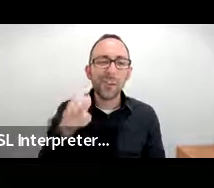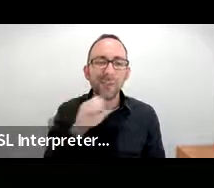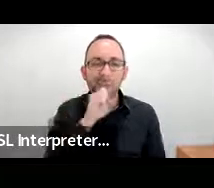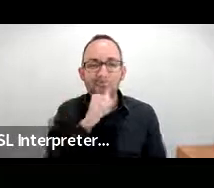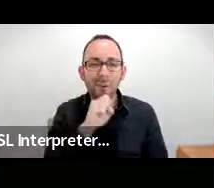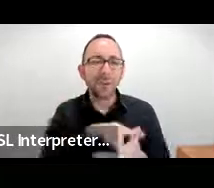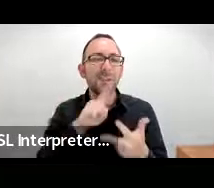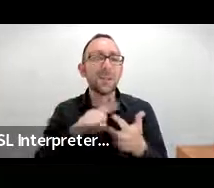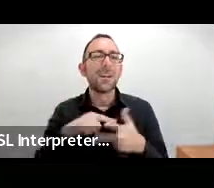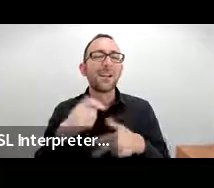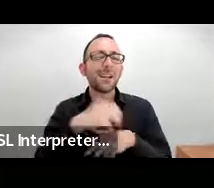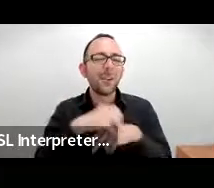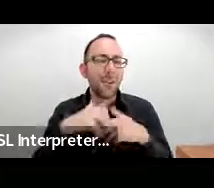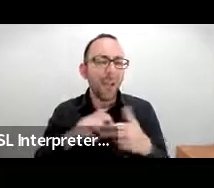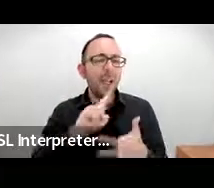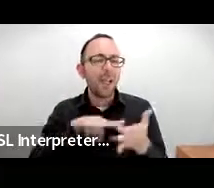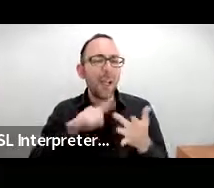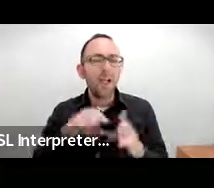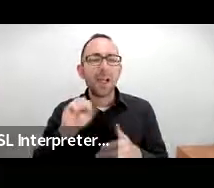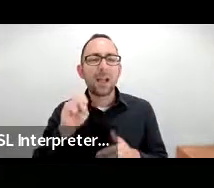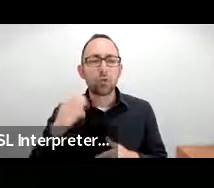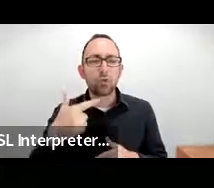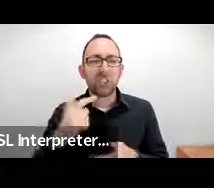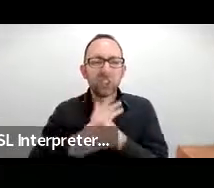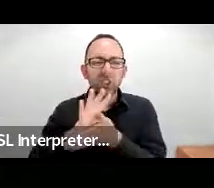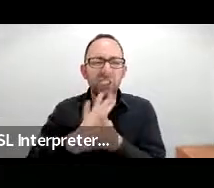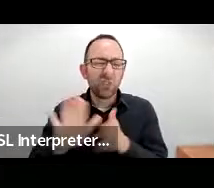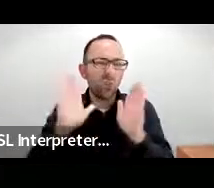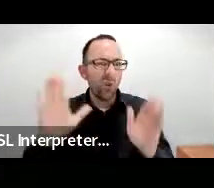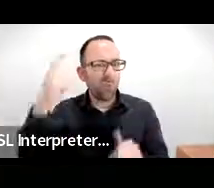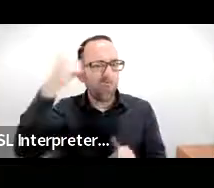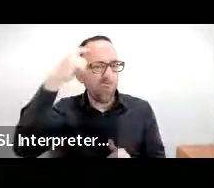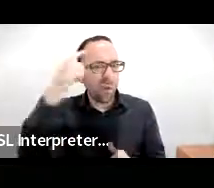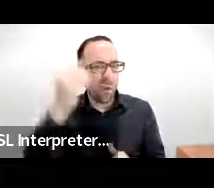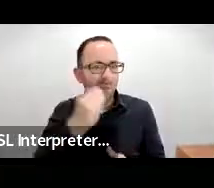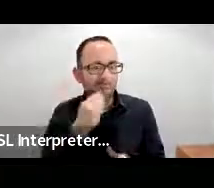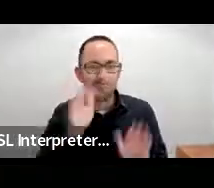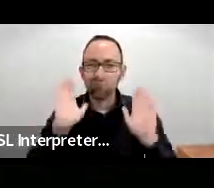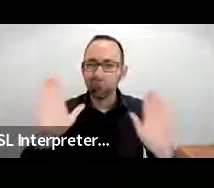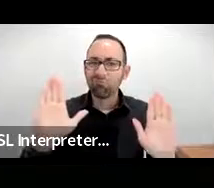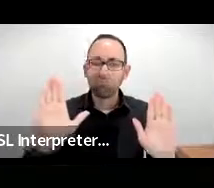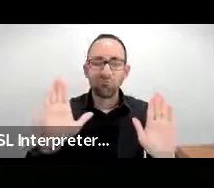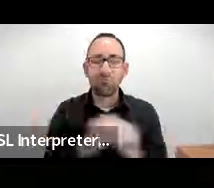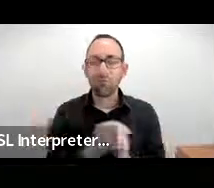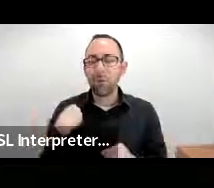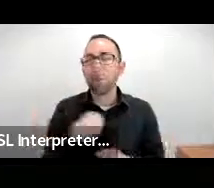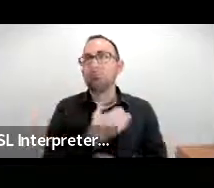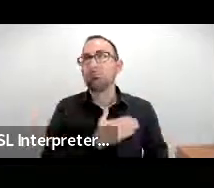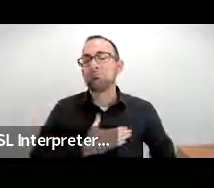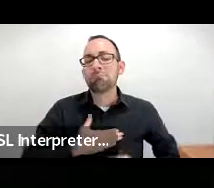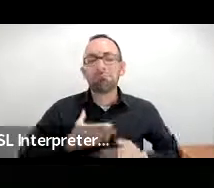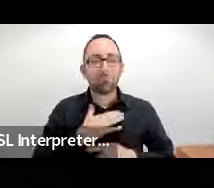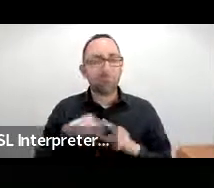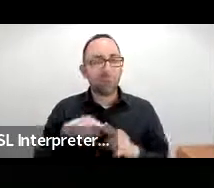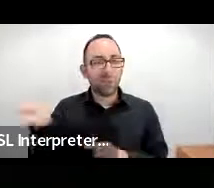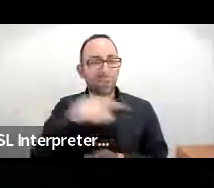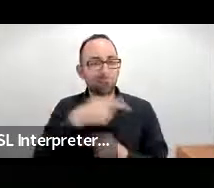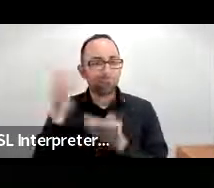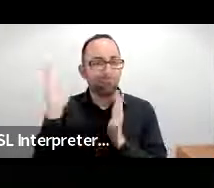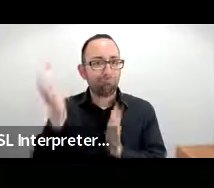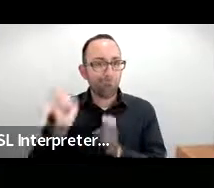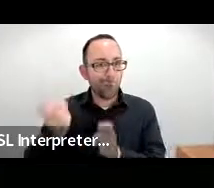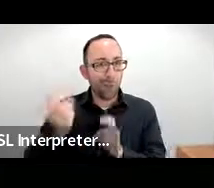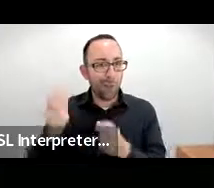berries, string cheese, etc. are all wonderful brain food, and we love getting those as the